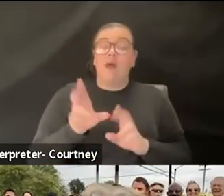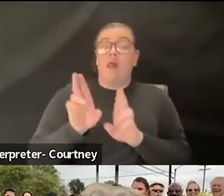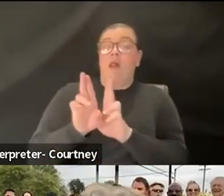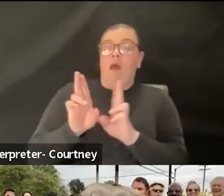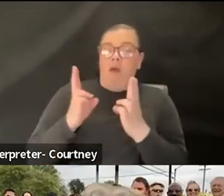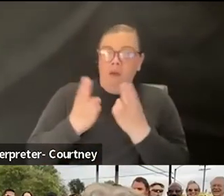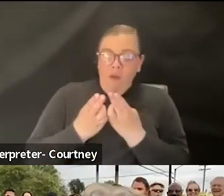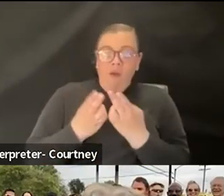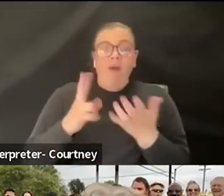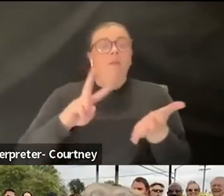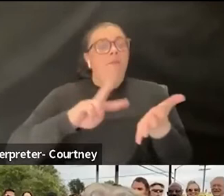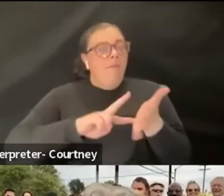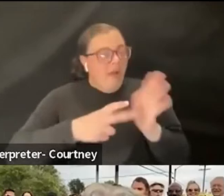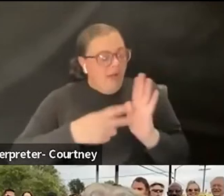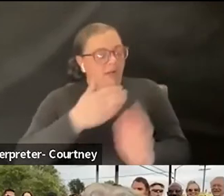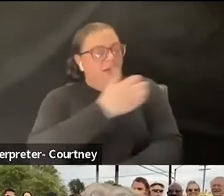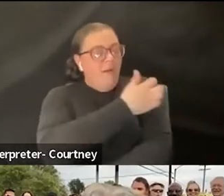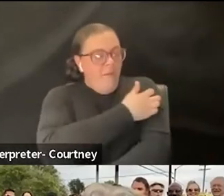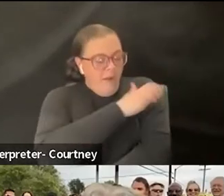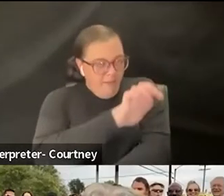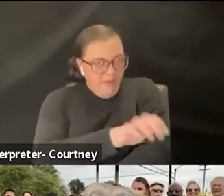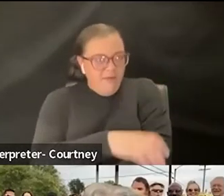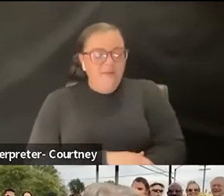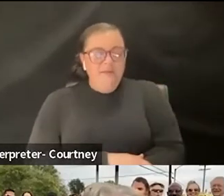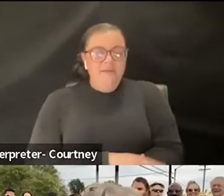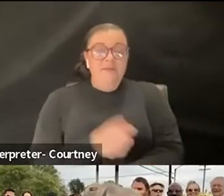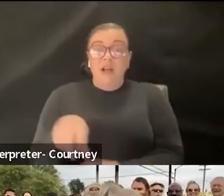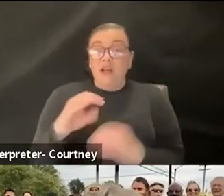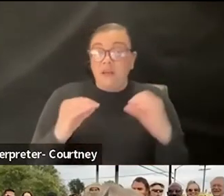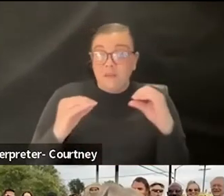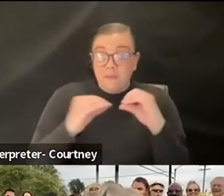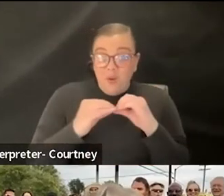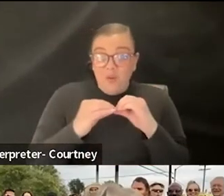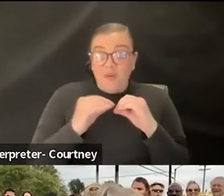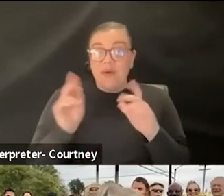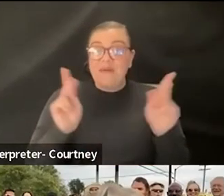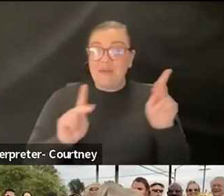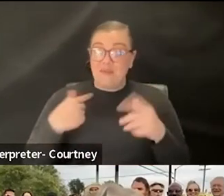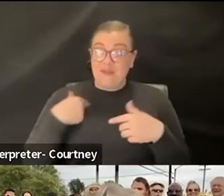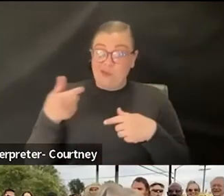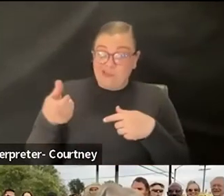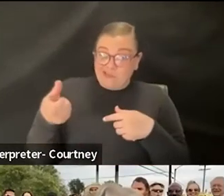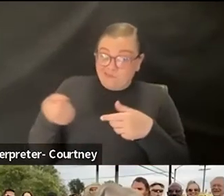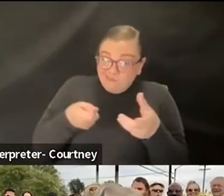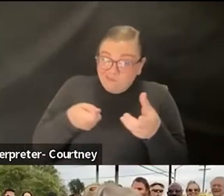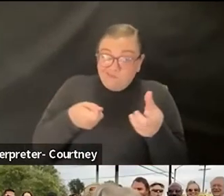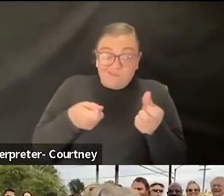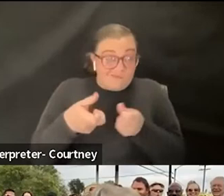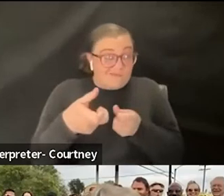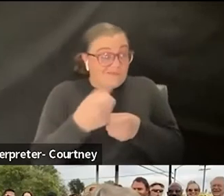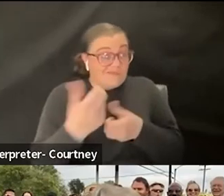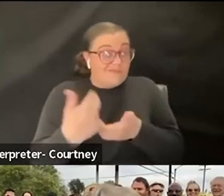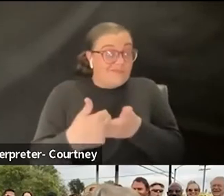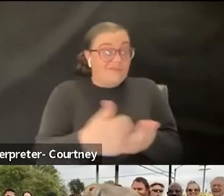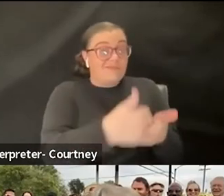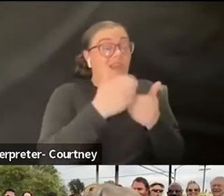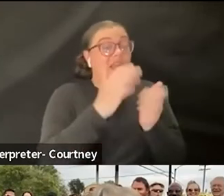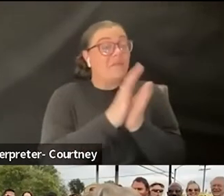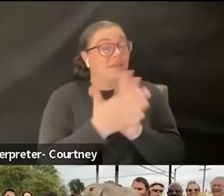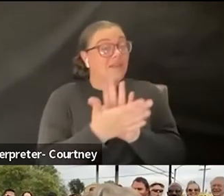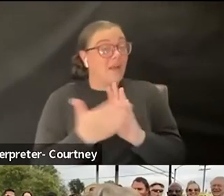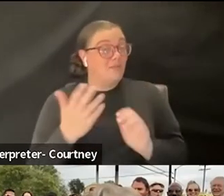And the more, you know, people we can get to sign up to become a union member at SAG-AFTRA, the more power we'll